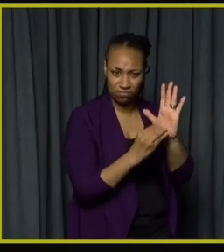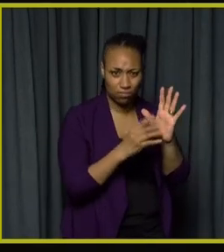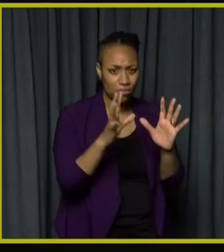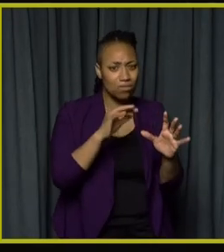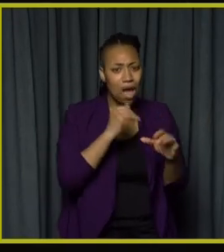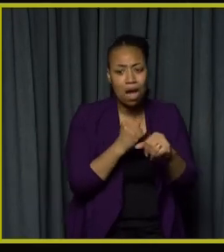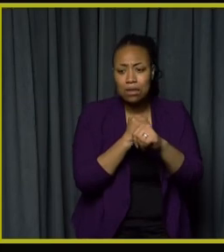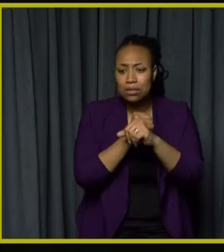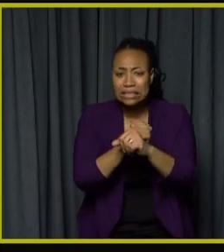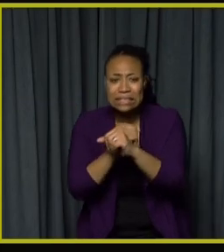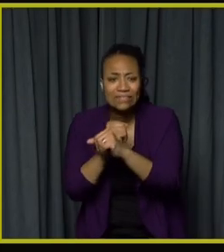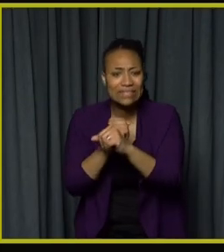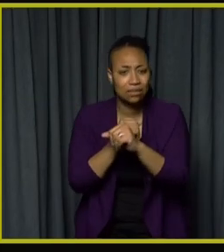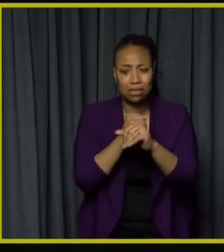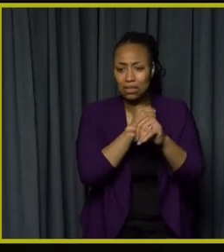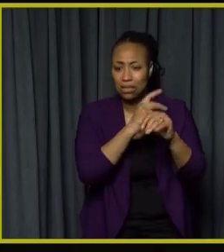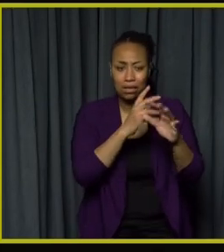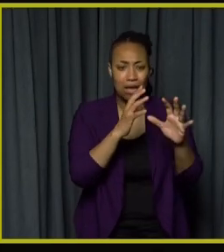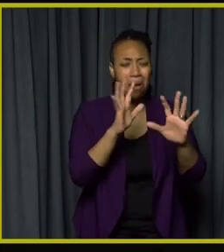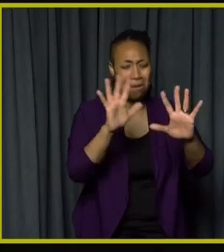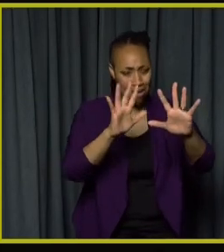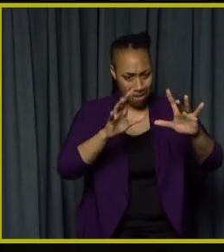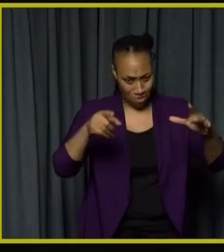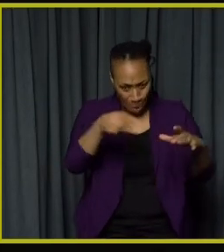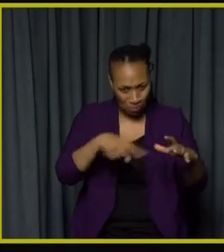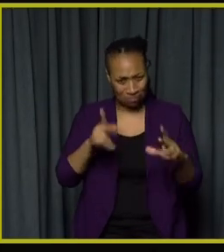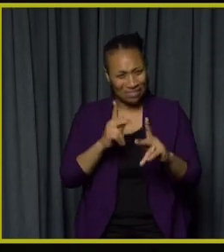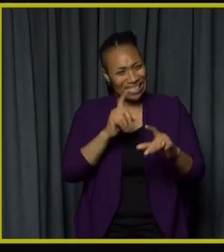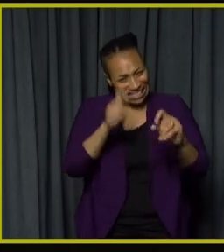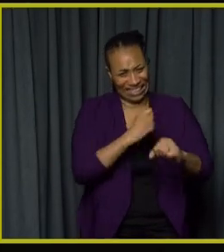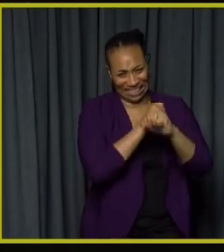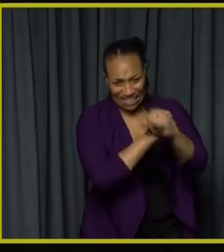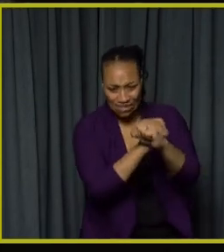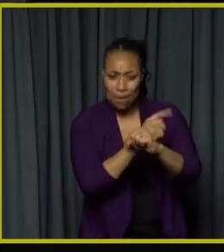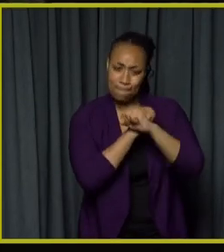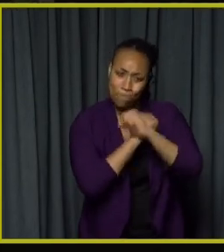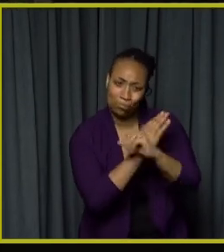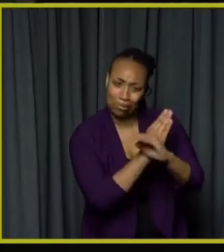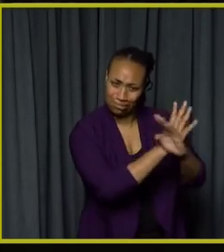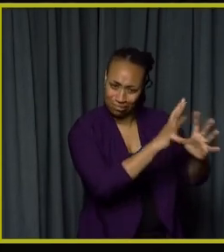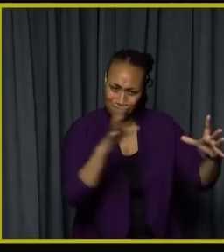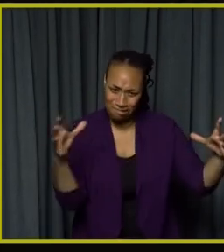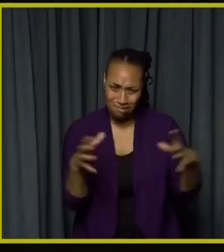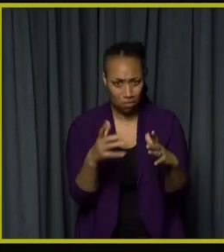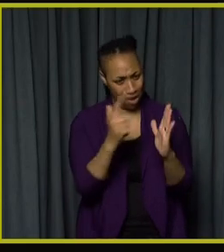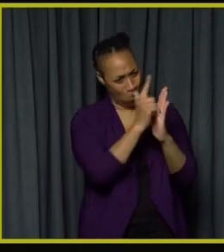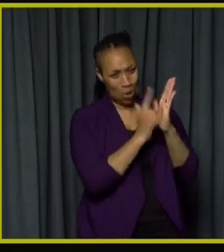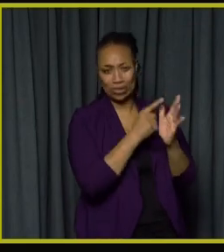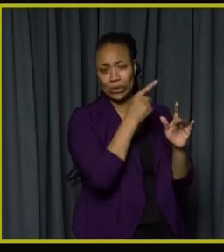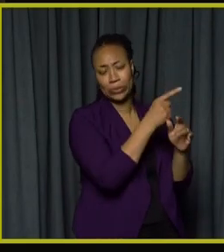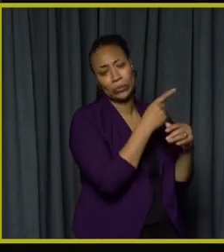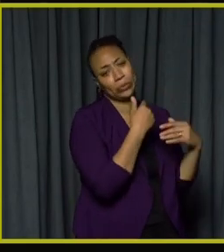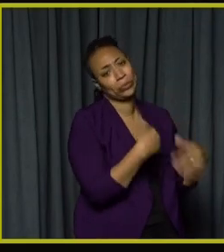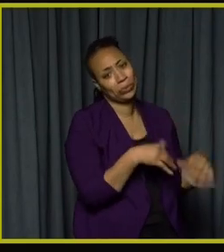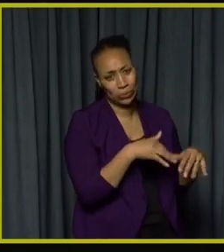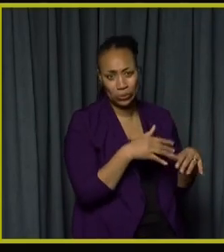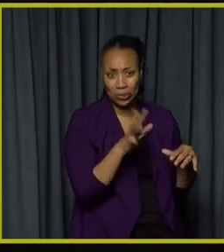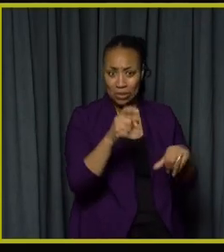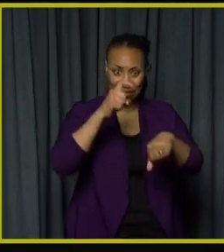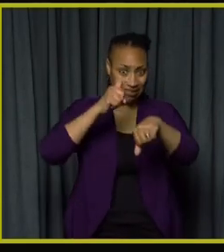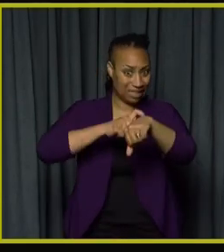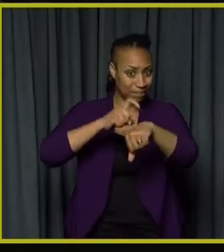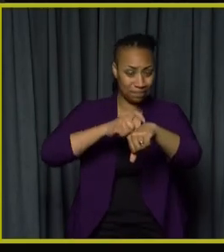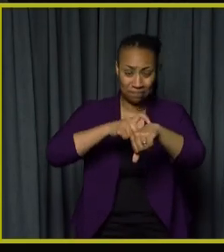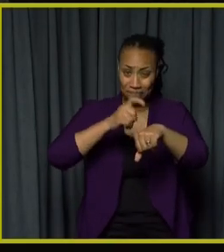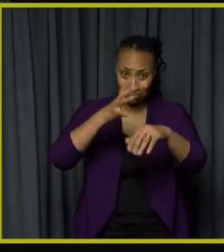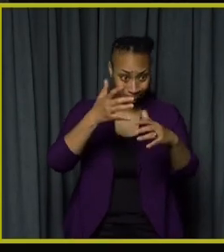guarantee every American equal protection under the law. It's time. In fact, it's past time. But also it's